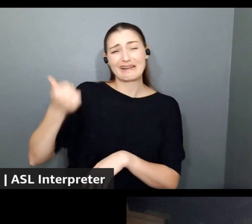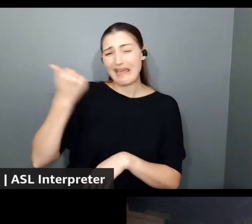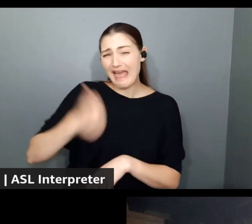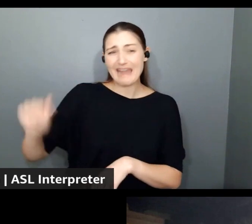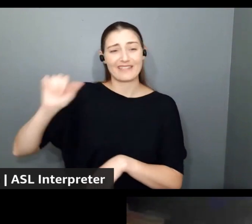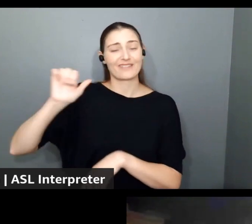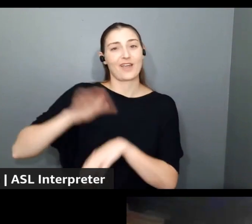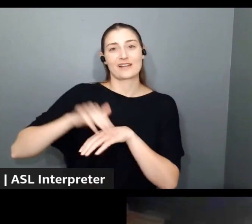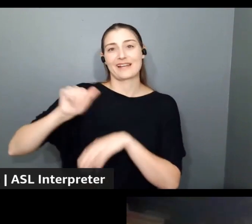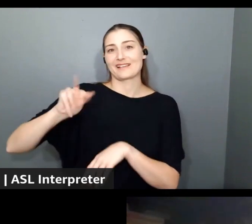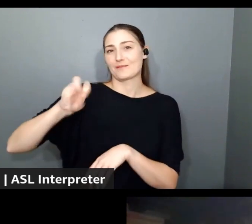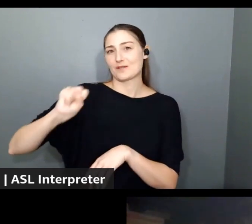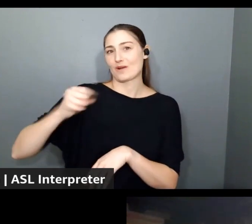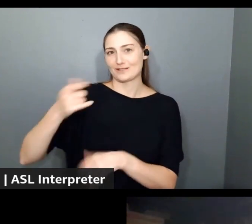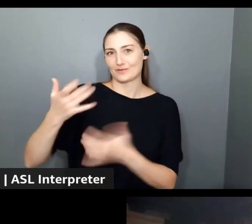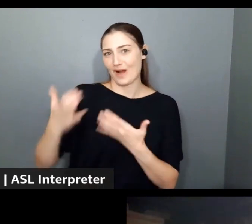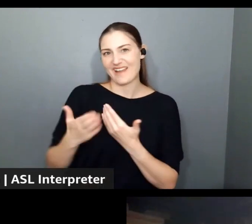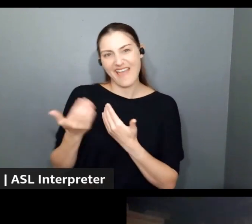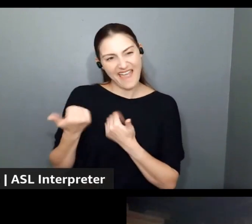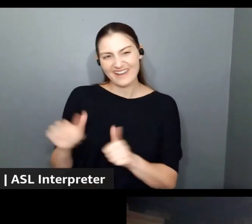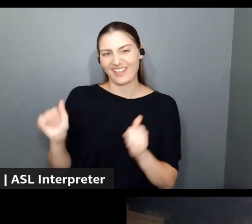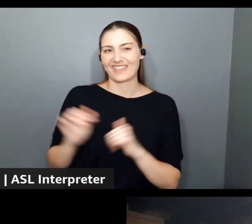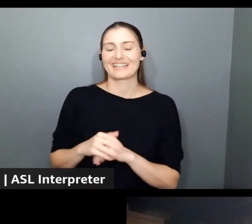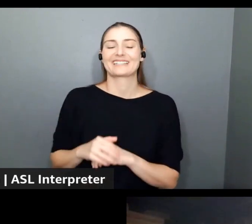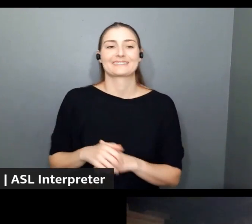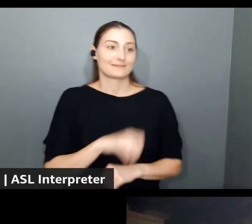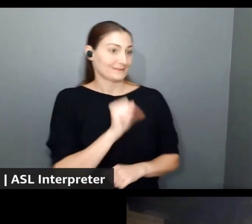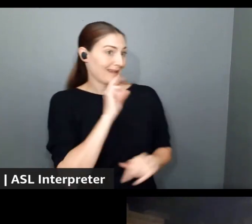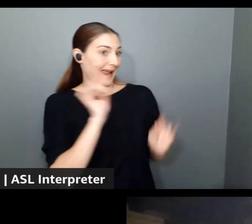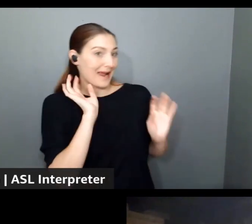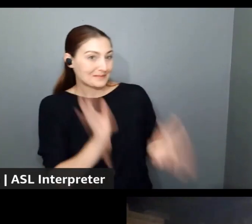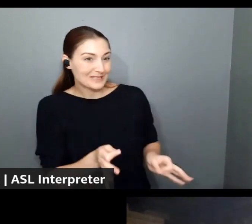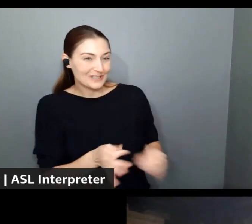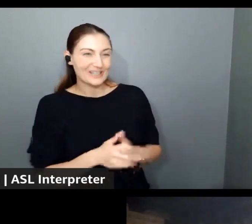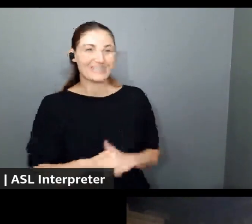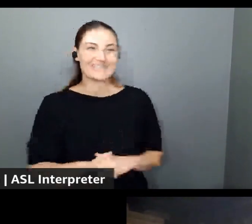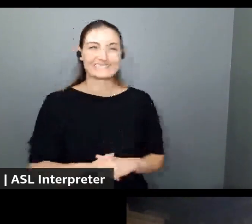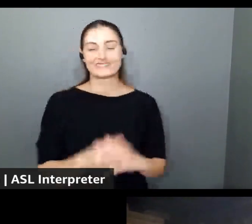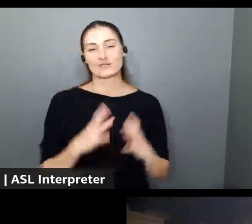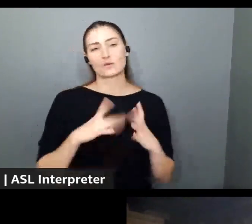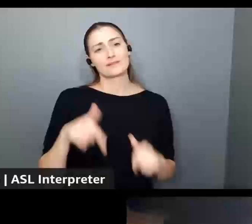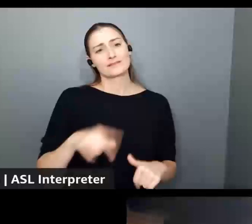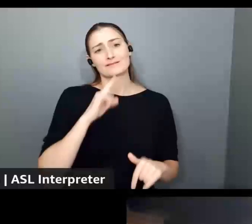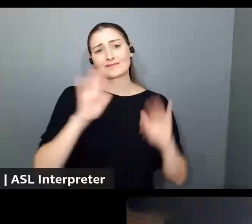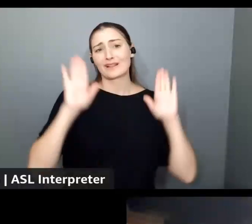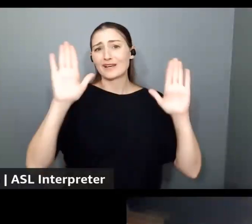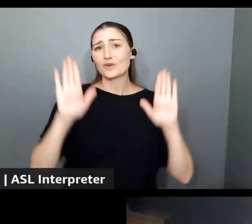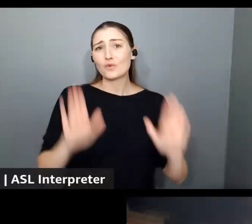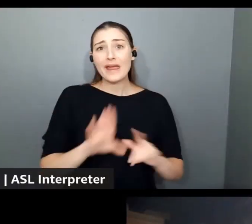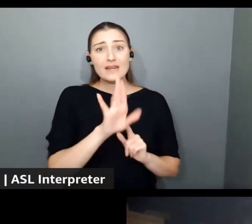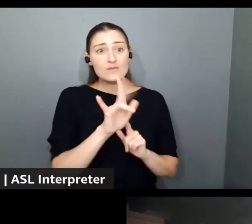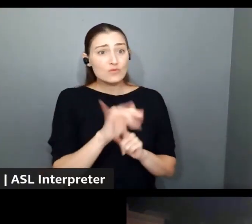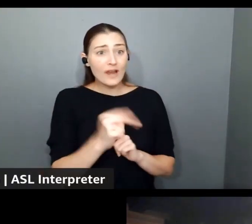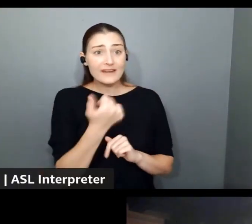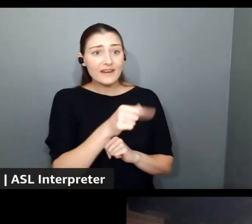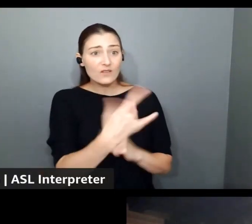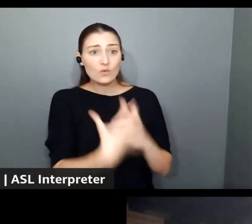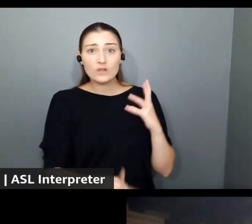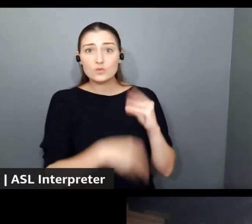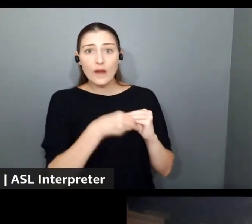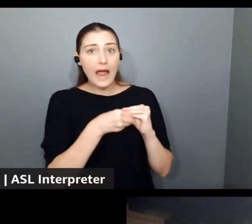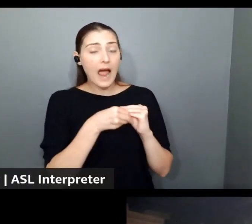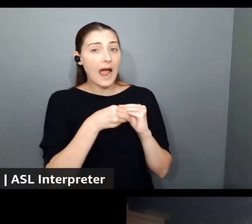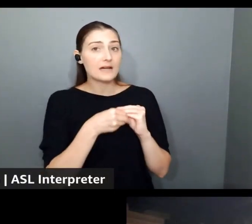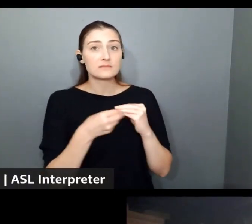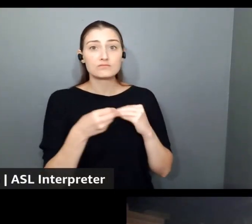right. Awesome. Yeah. So cool. Wow. Well, this has been really great. Brian, anything that you want to just call out before